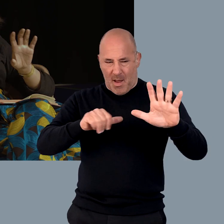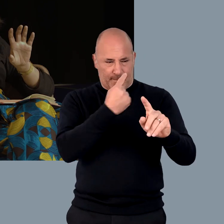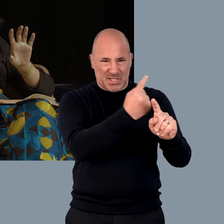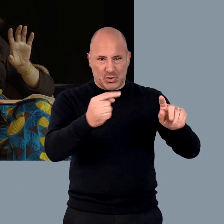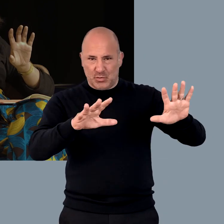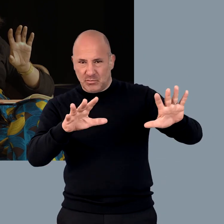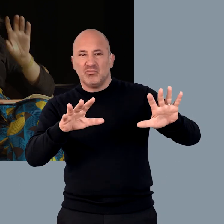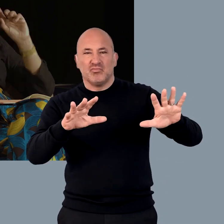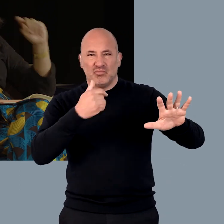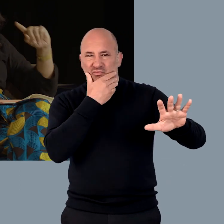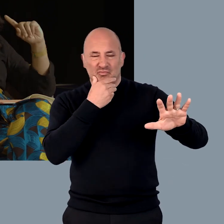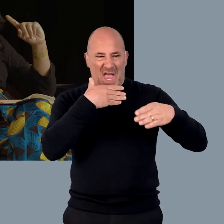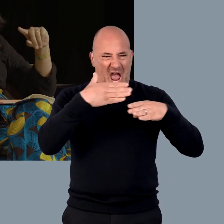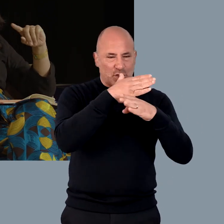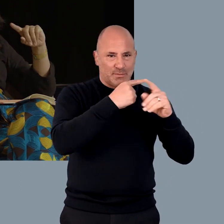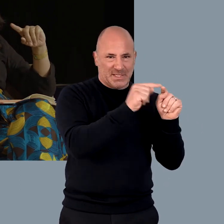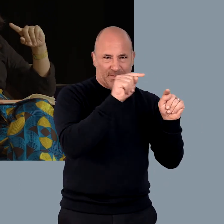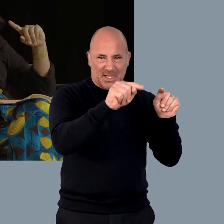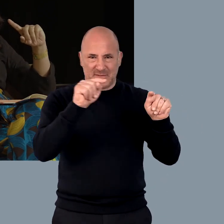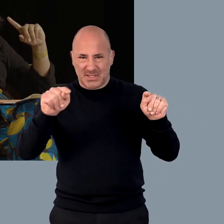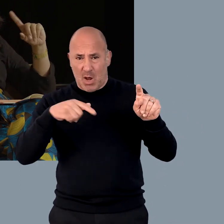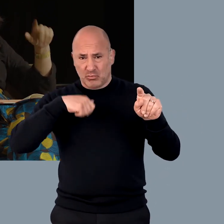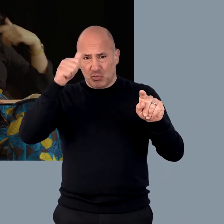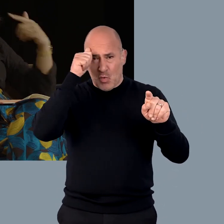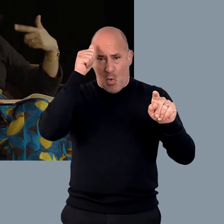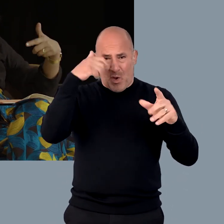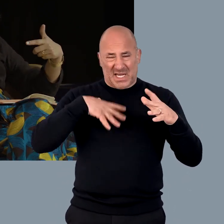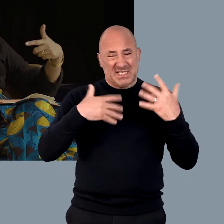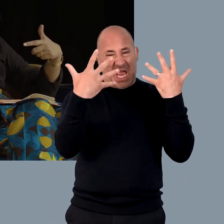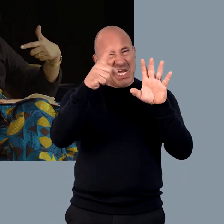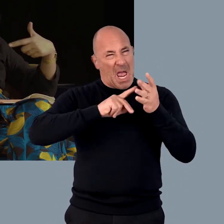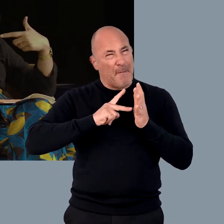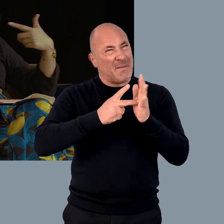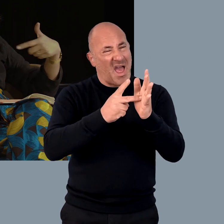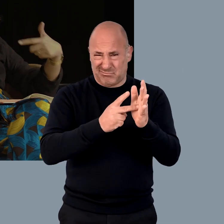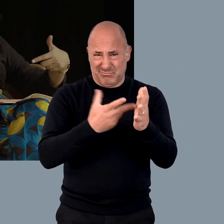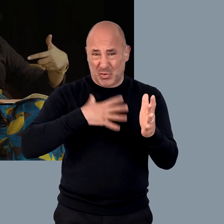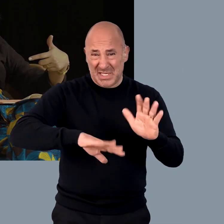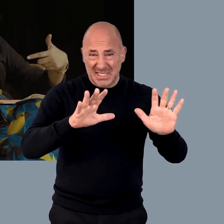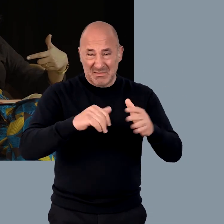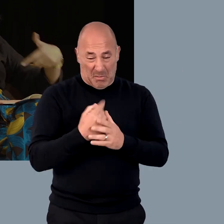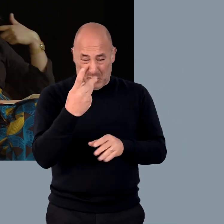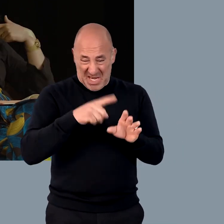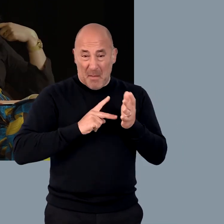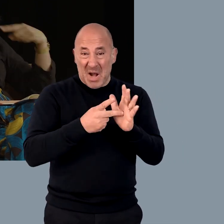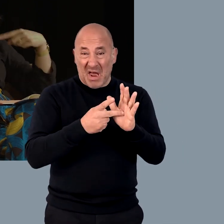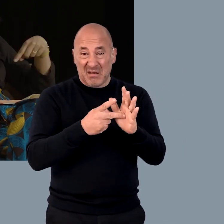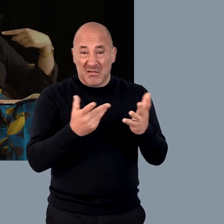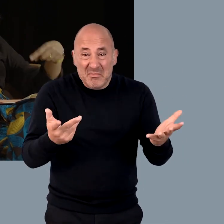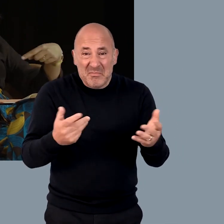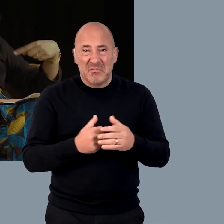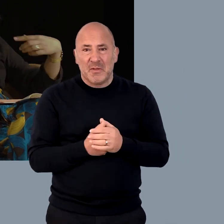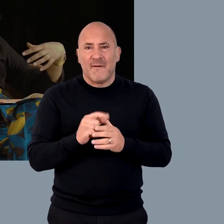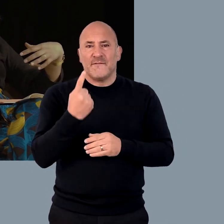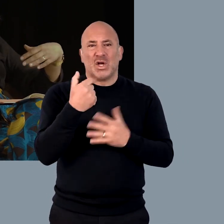deciding on some actions, but also acknowledging that we don't need to have a 10-year plan. It could be a 3-year plan. So what are we going to